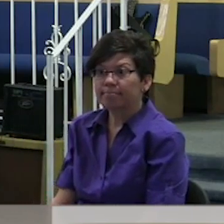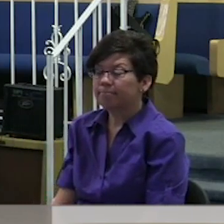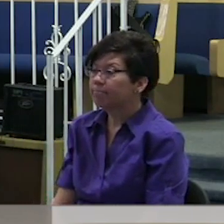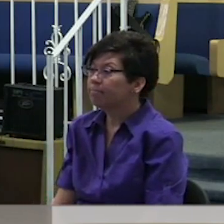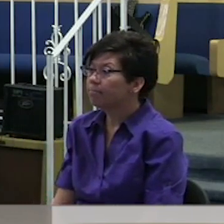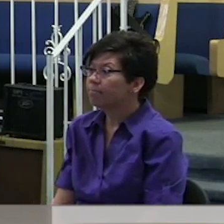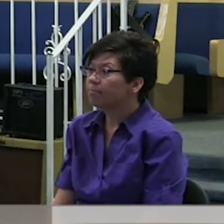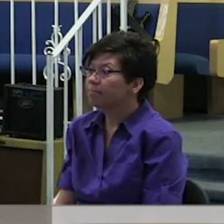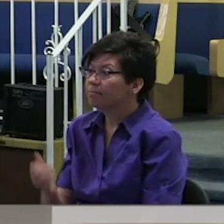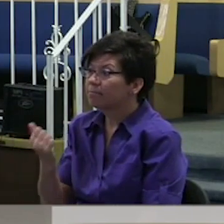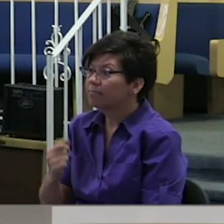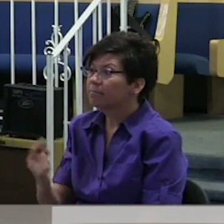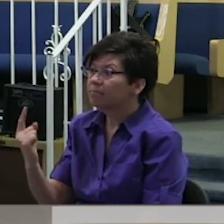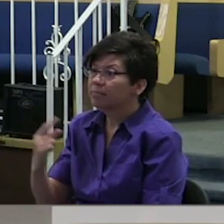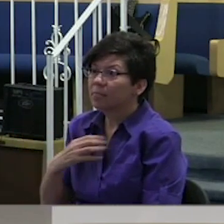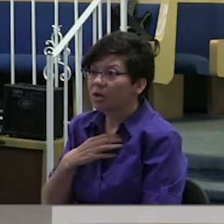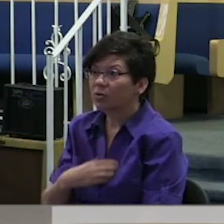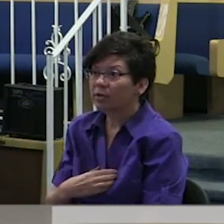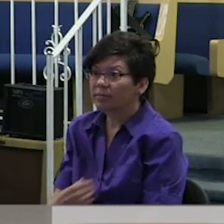Is anyone hungry today?